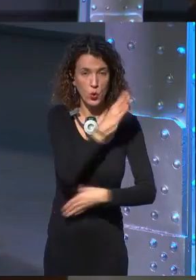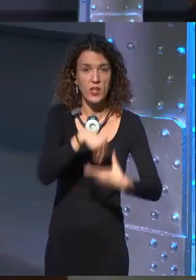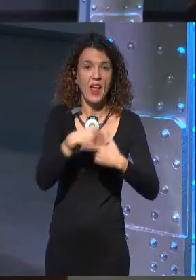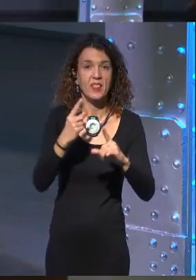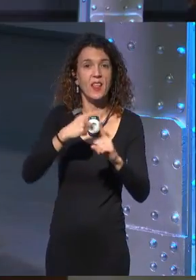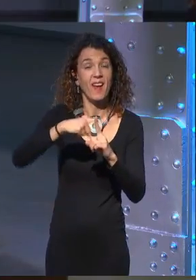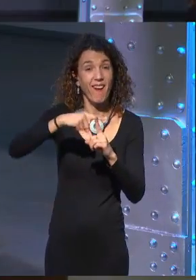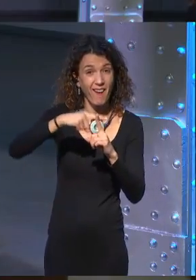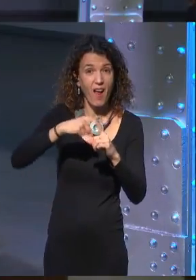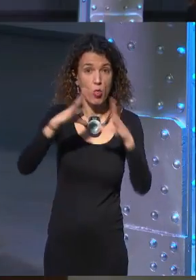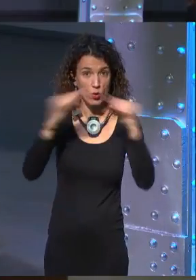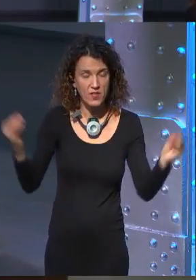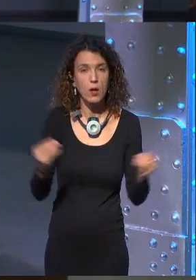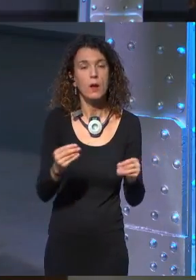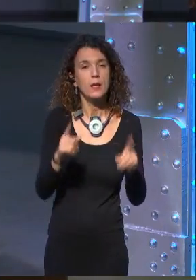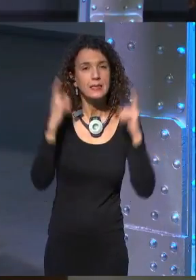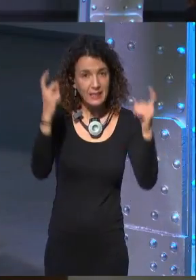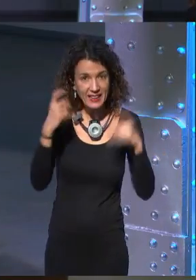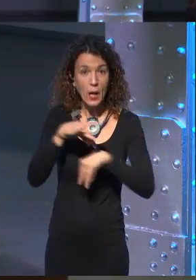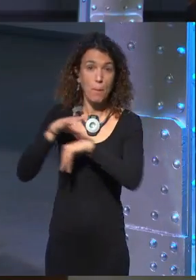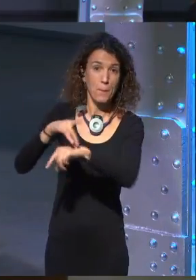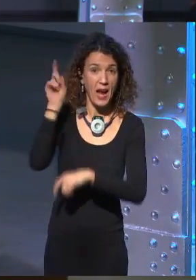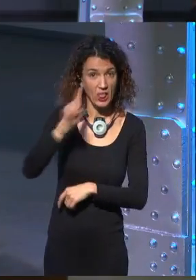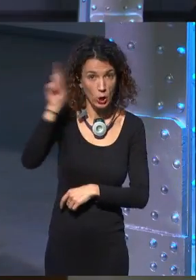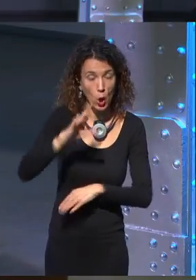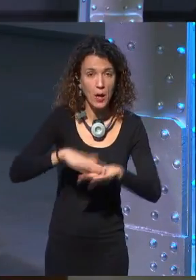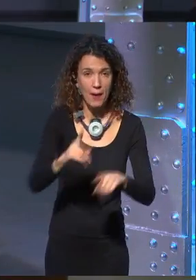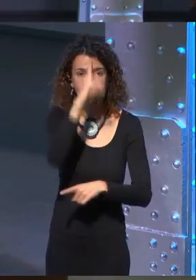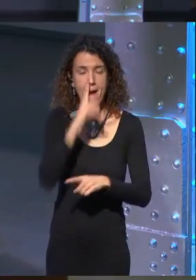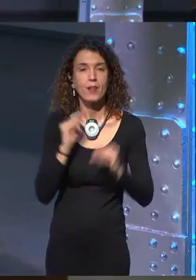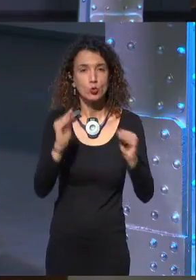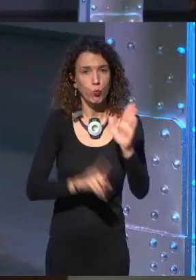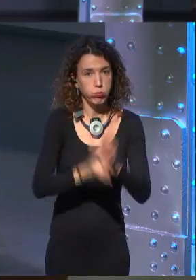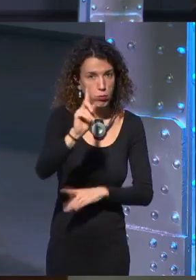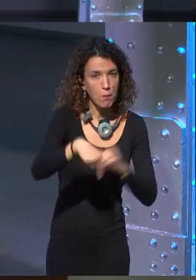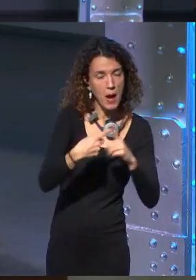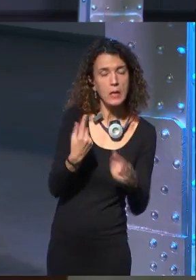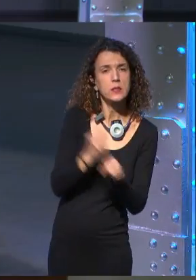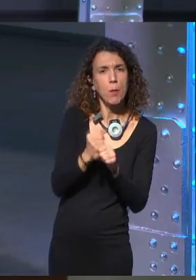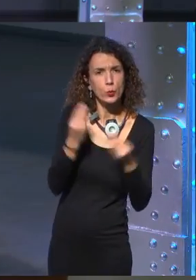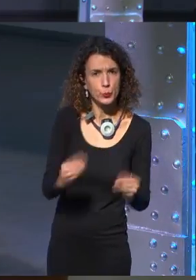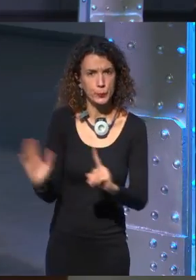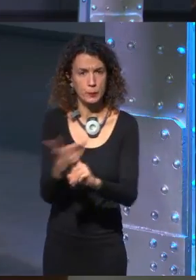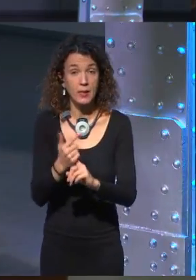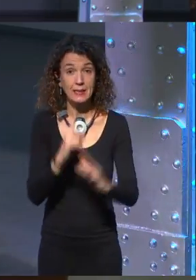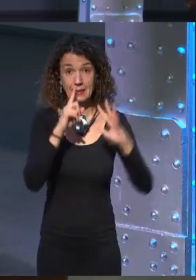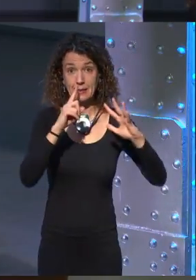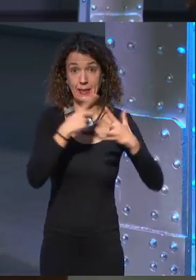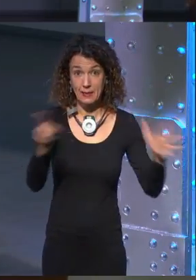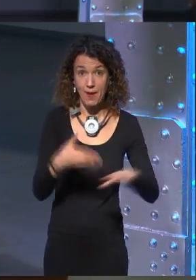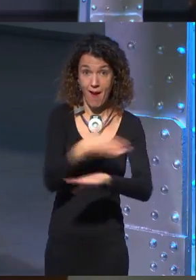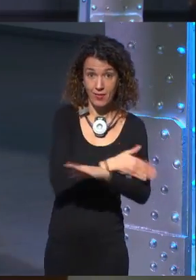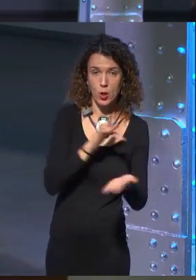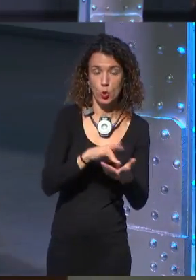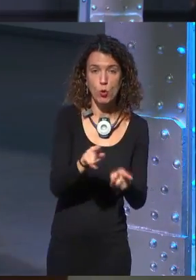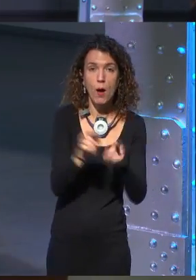and getting good mentors and personal branding, soft skill development, that kind of thing. And 6 weeks before we launched the company, after we'd done this